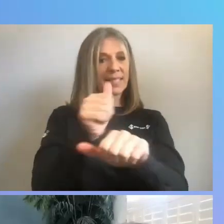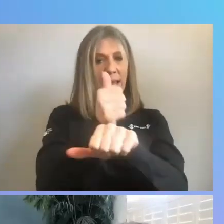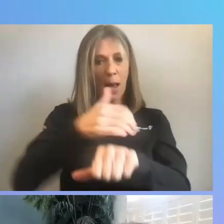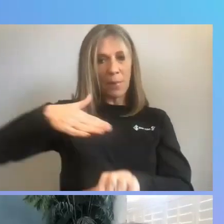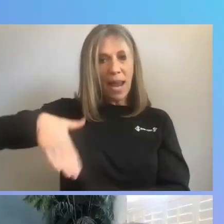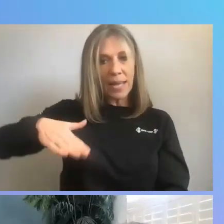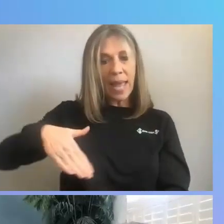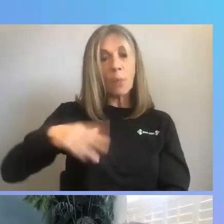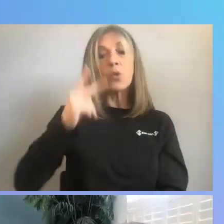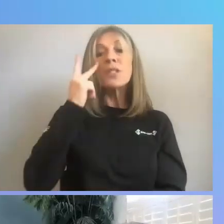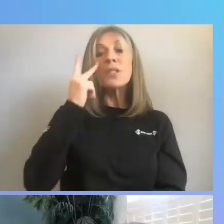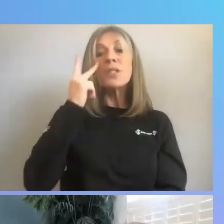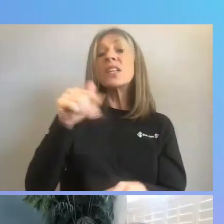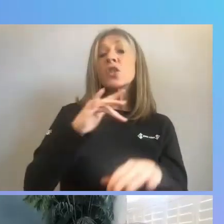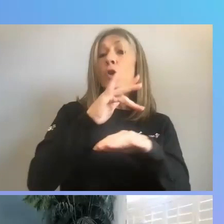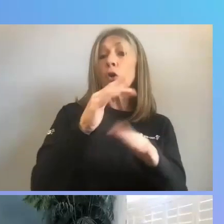now in early drafts.